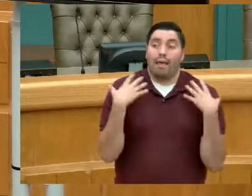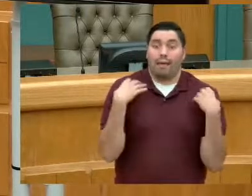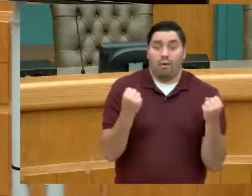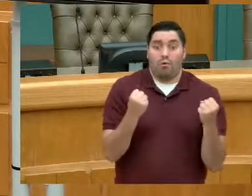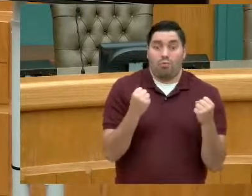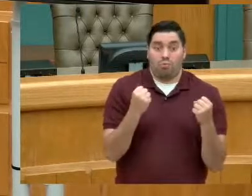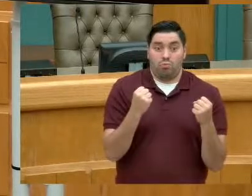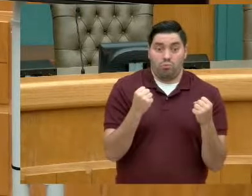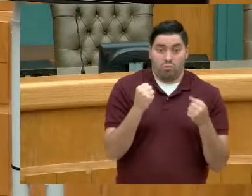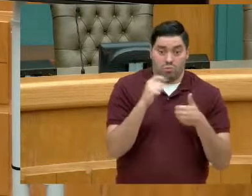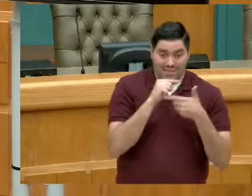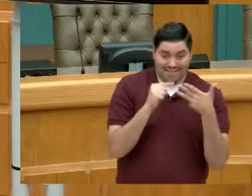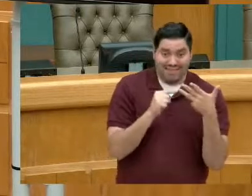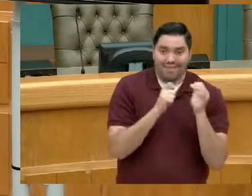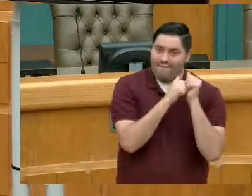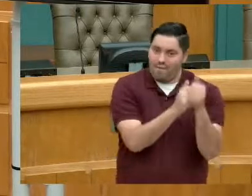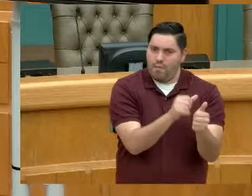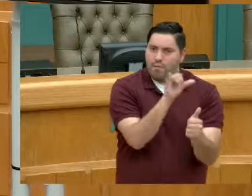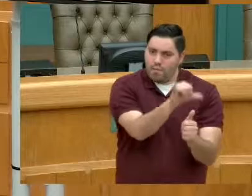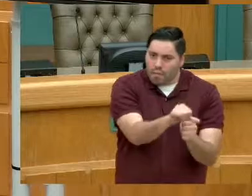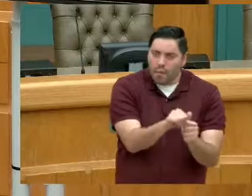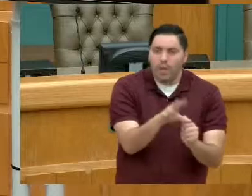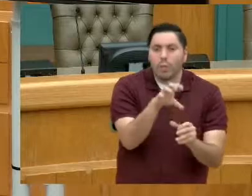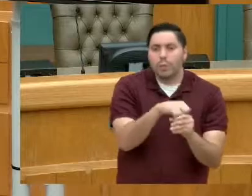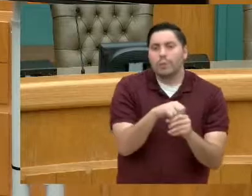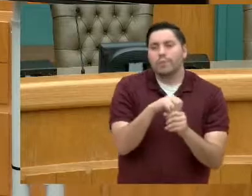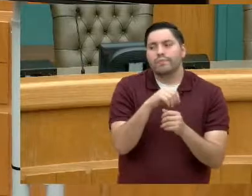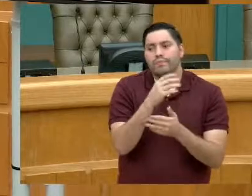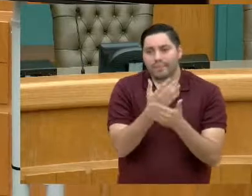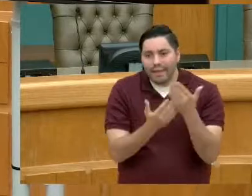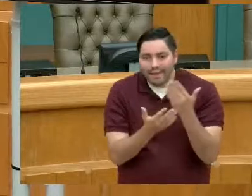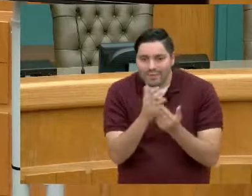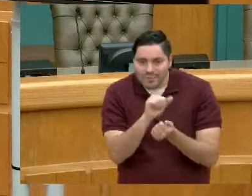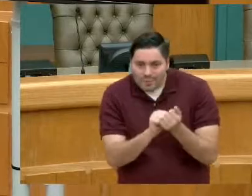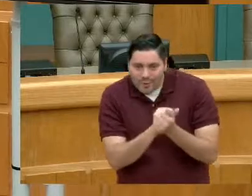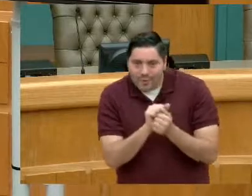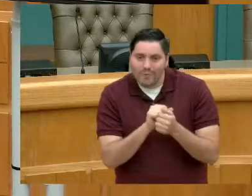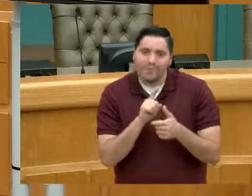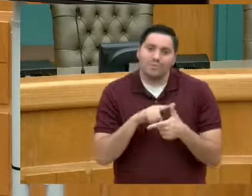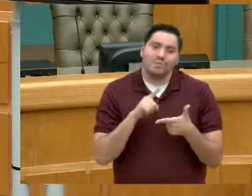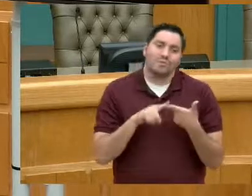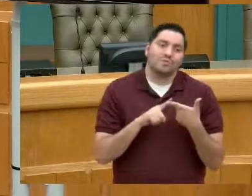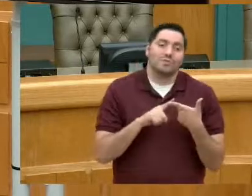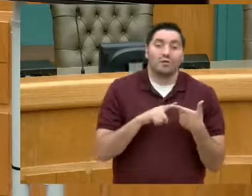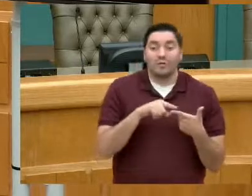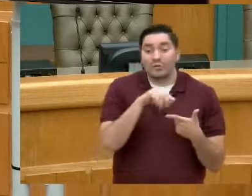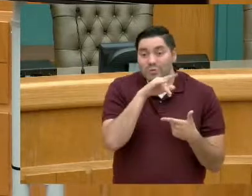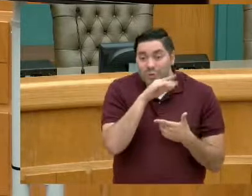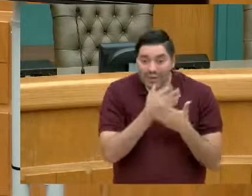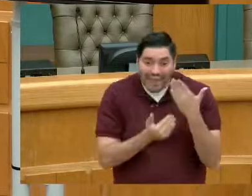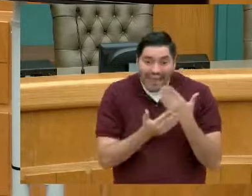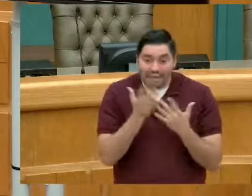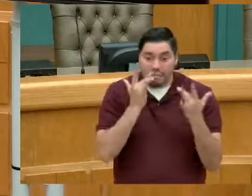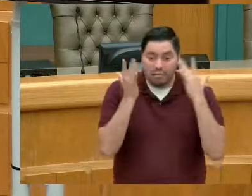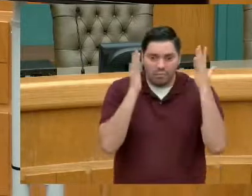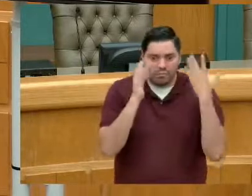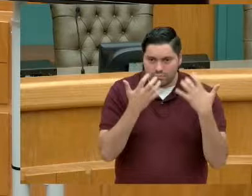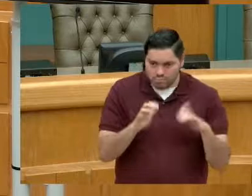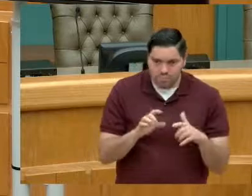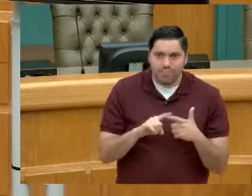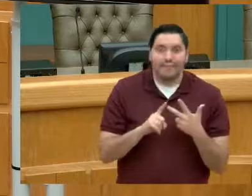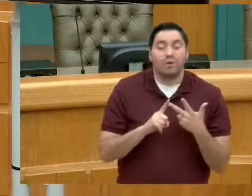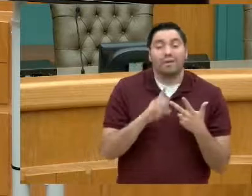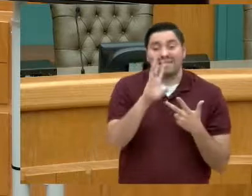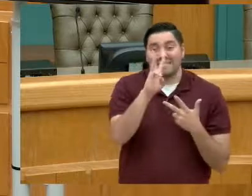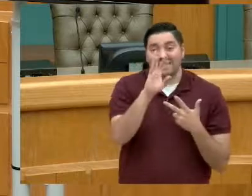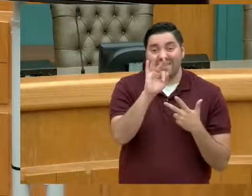practices that we've been saying for many months now, to include washing your hands frequently, keeping dirty hands off your face, staying 6 feet away from somebody that's